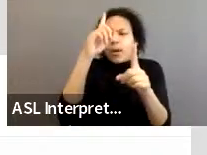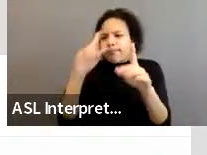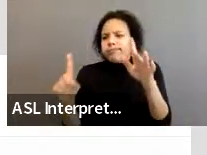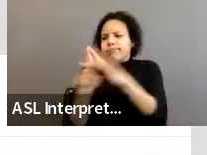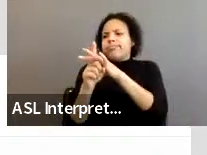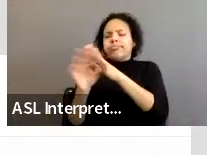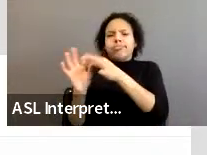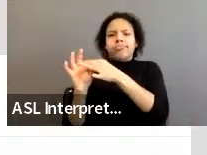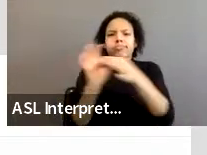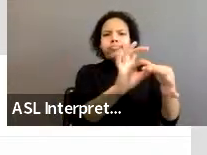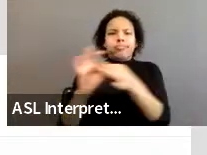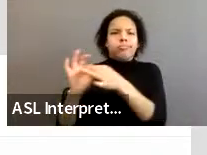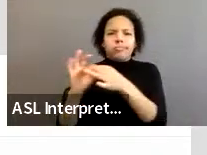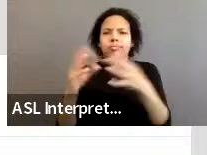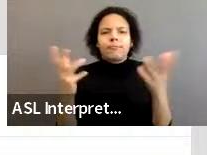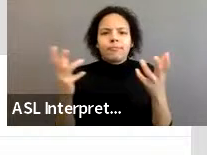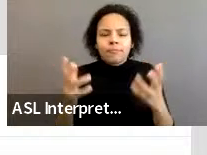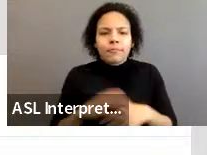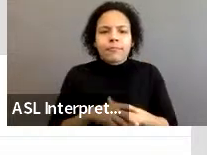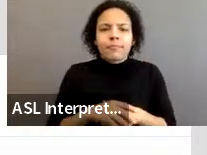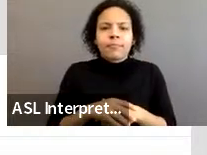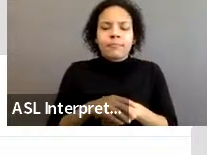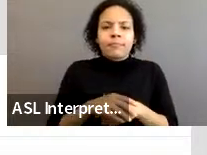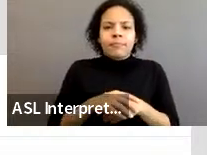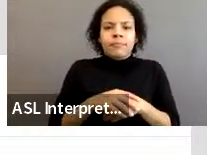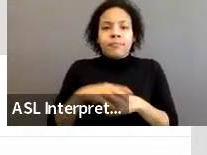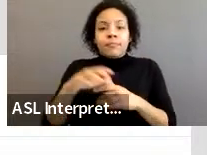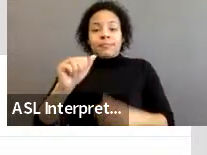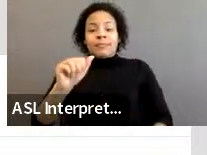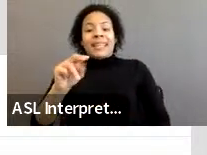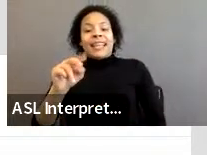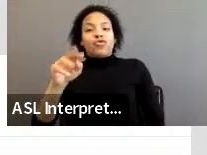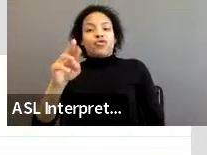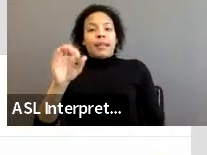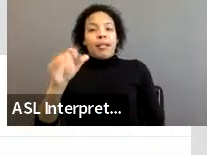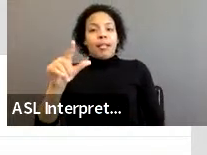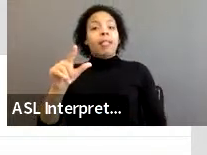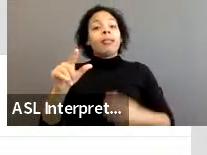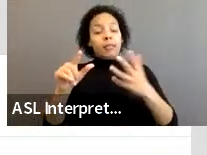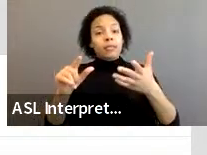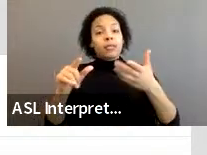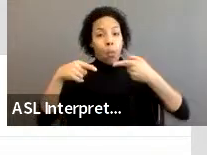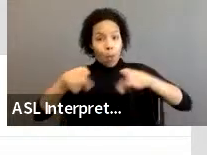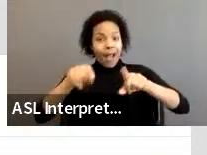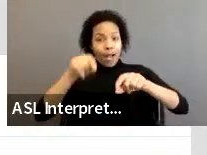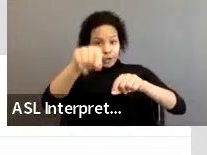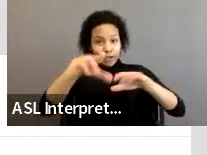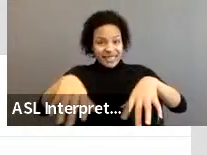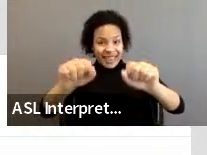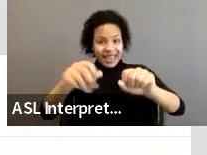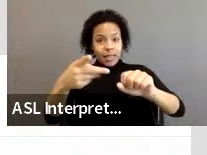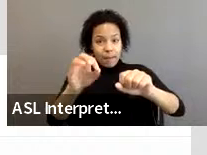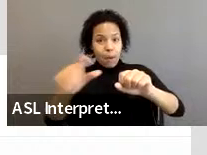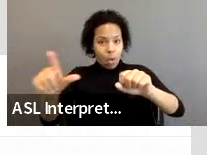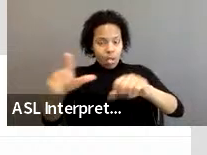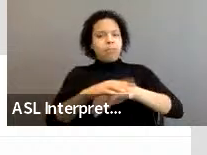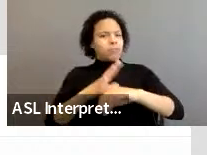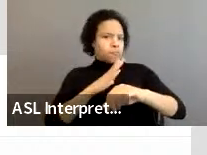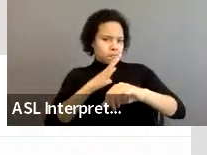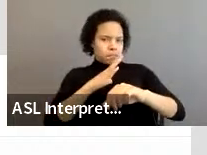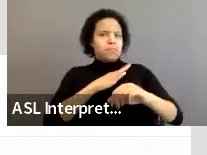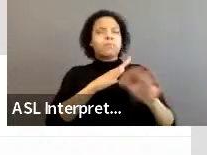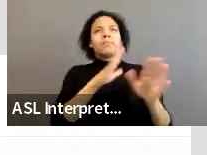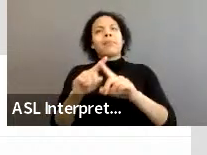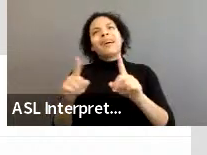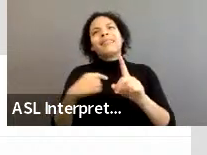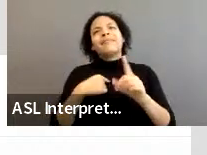and your words into our word cloud, you know, as I think about the